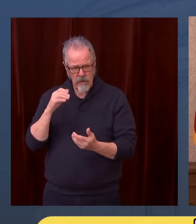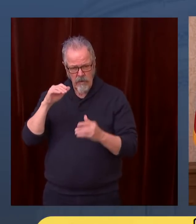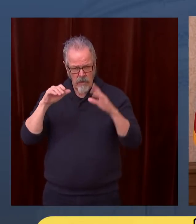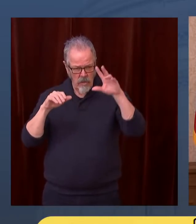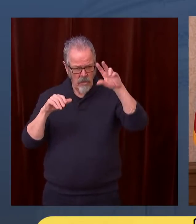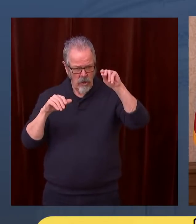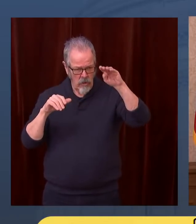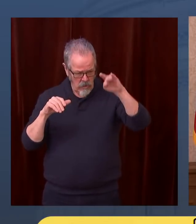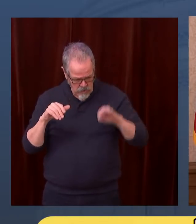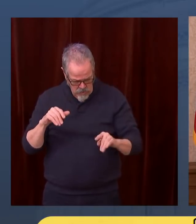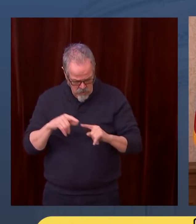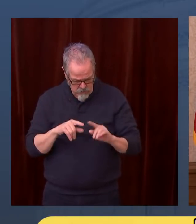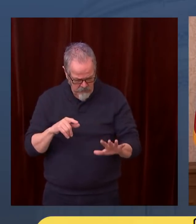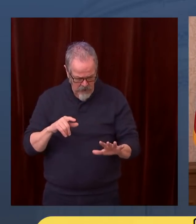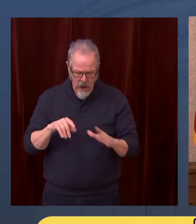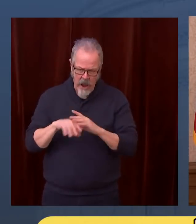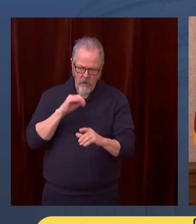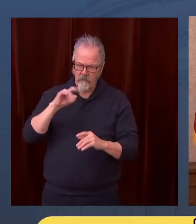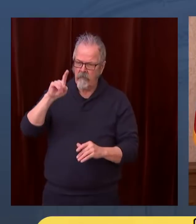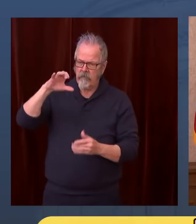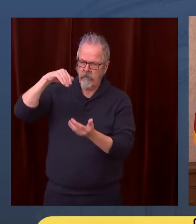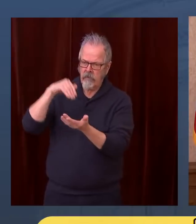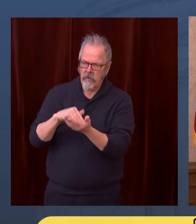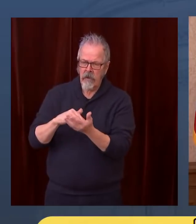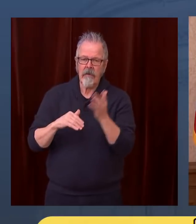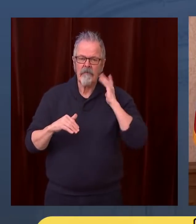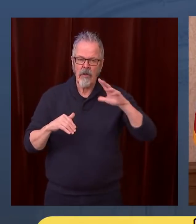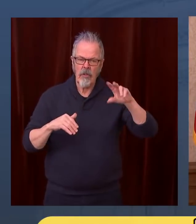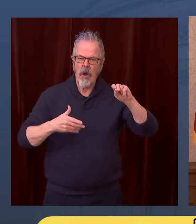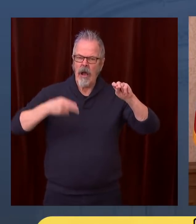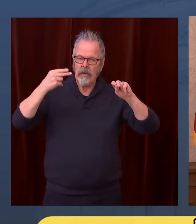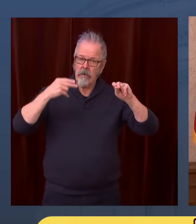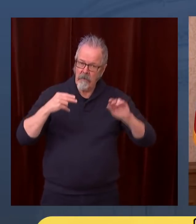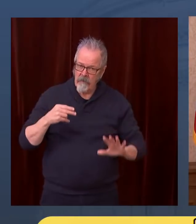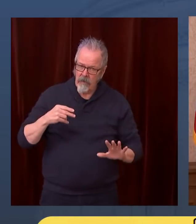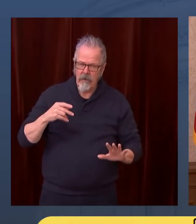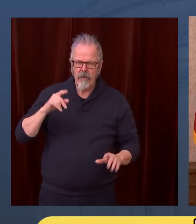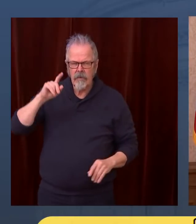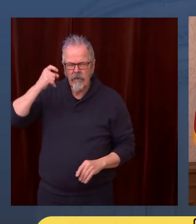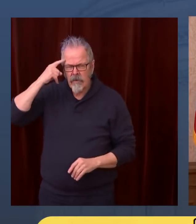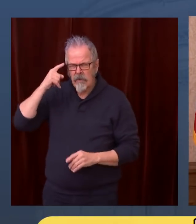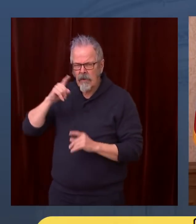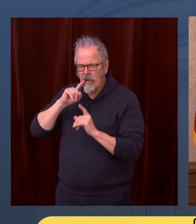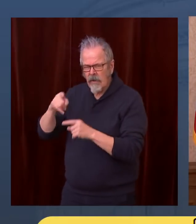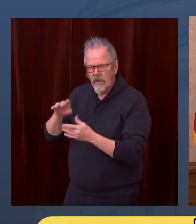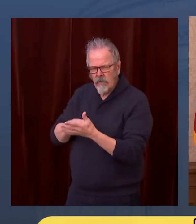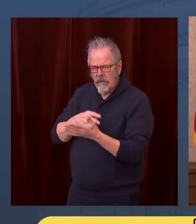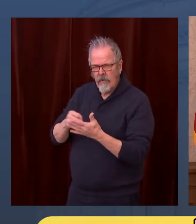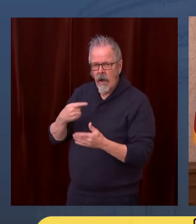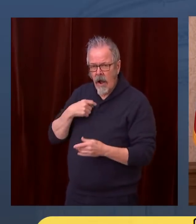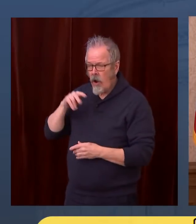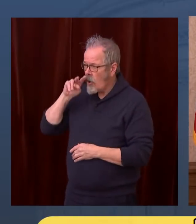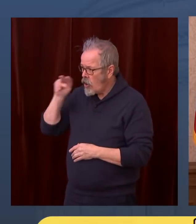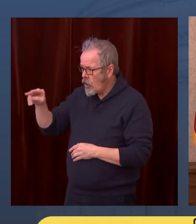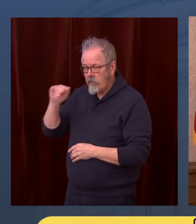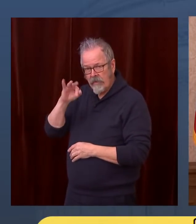graph right in front of me, so I can't remember the exact number. If the red line is at 30, yes.